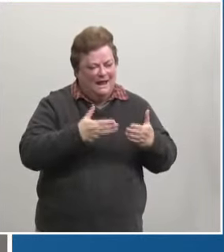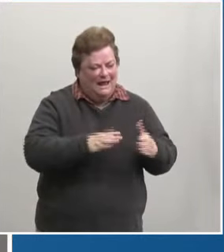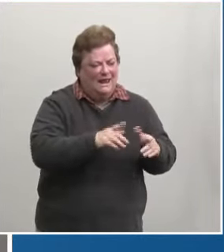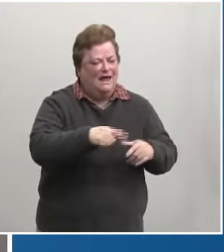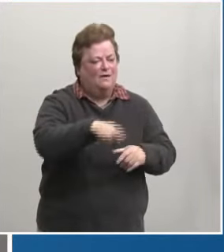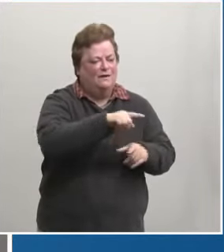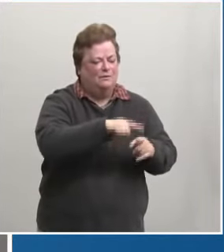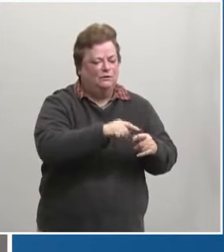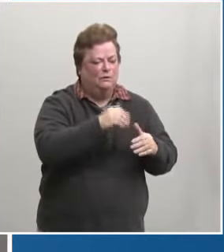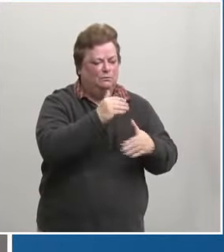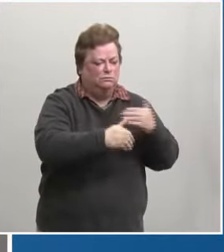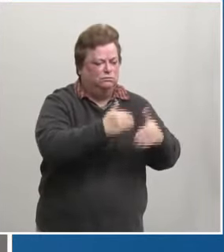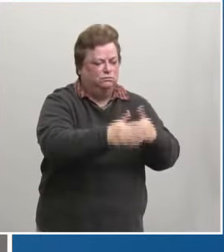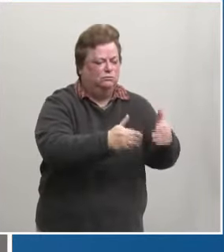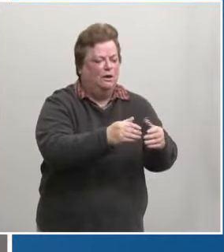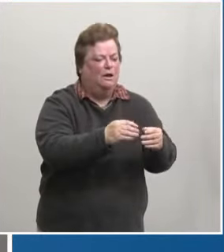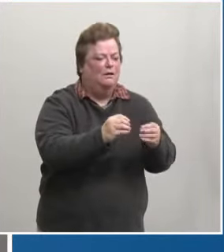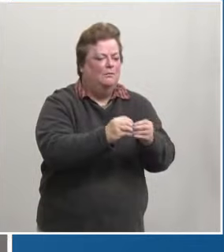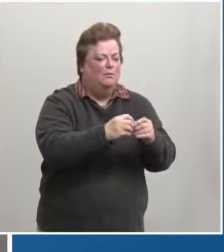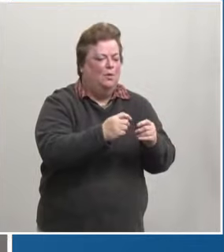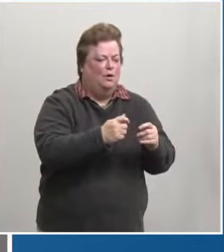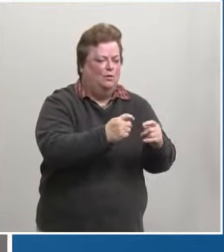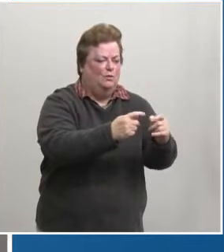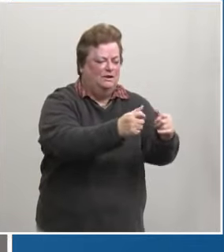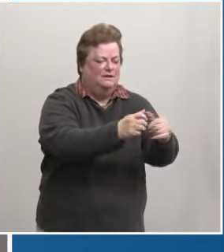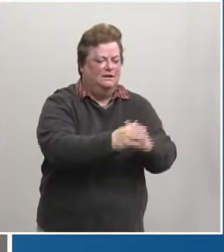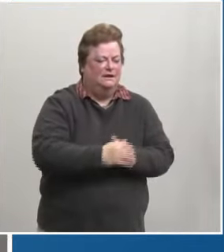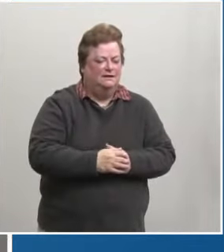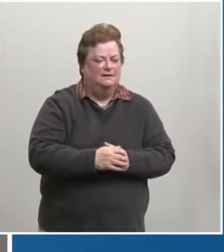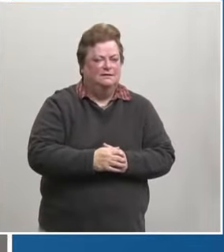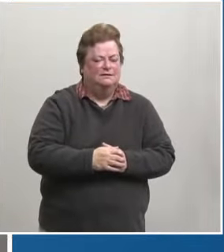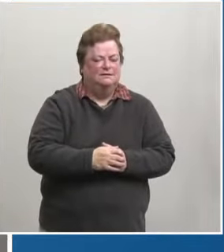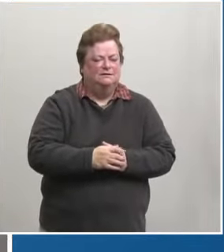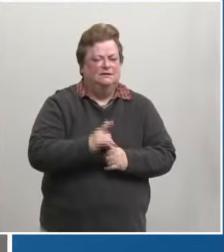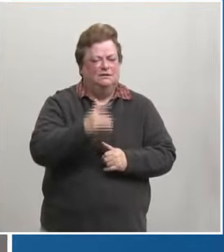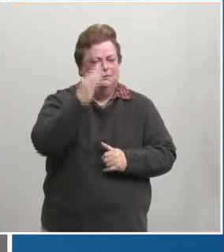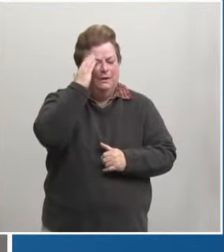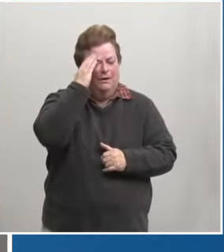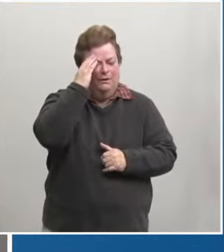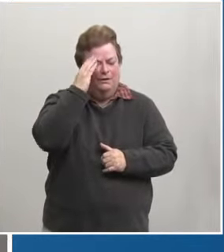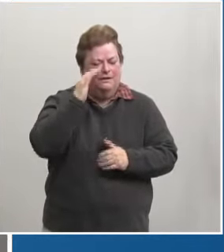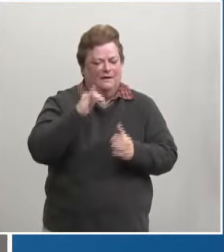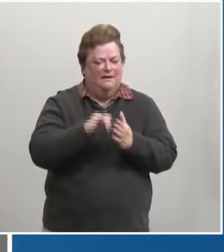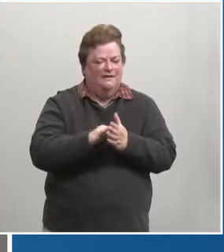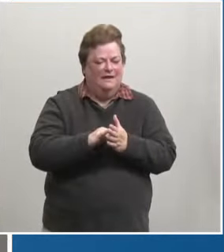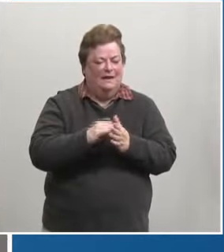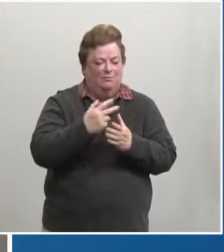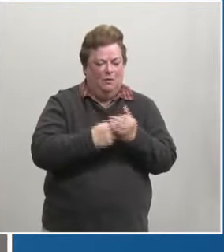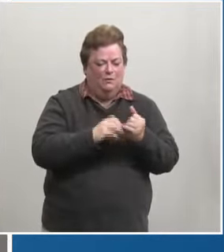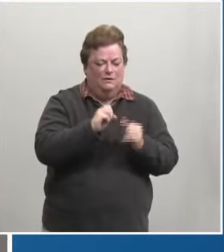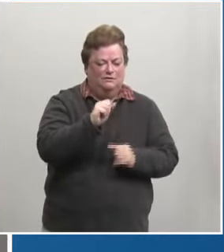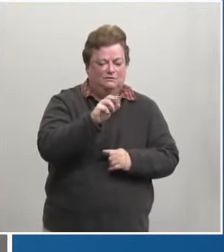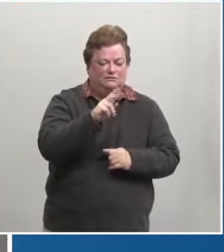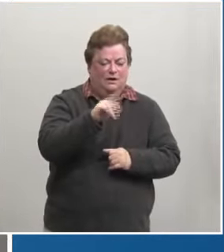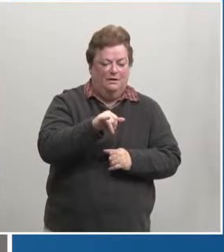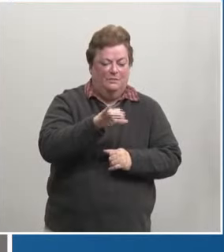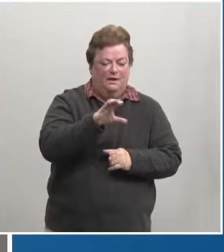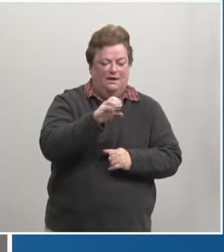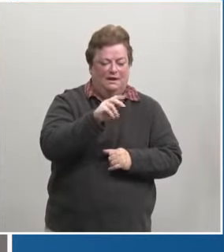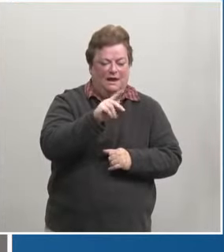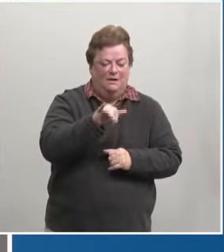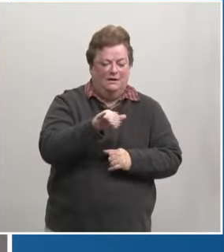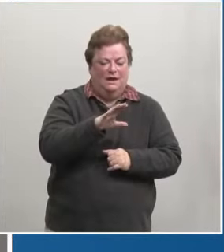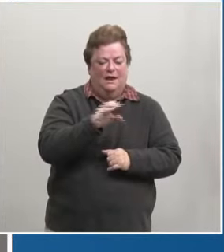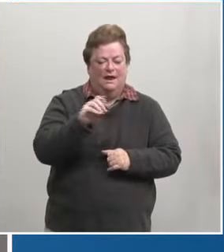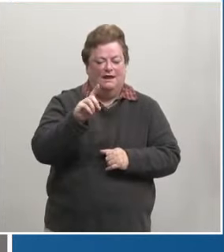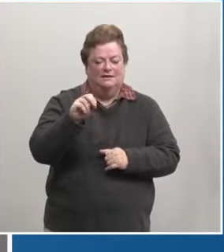more quickly into that phase 1B. And you'll need to know that both Sarpy County